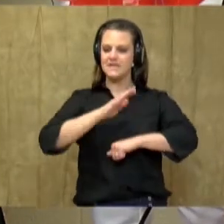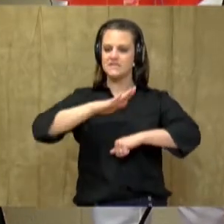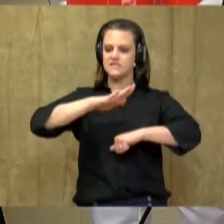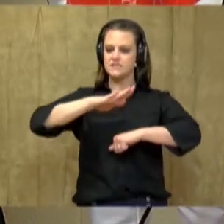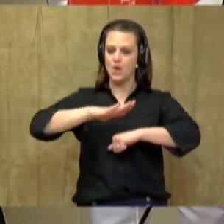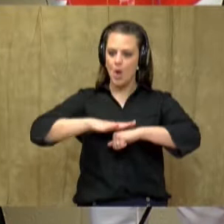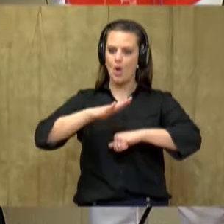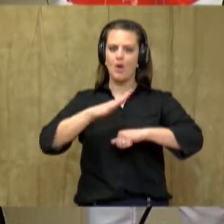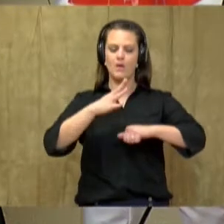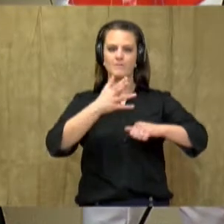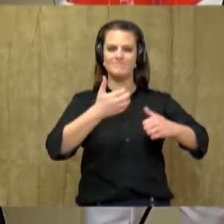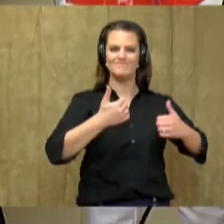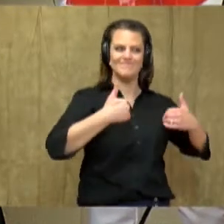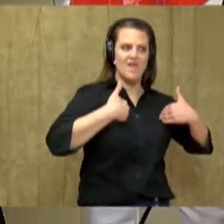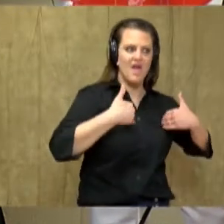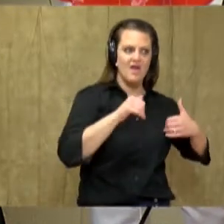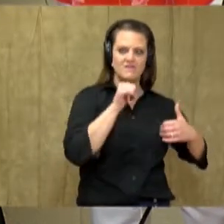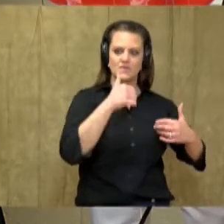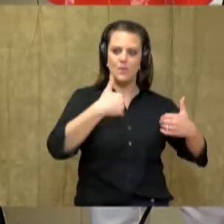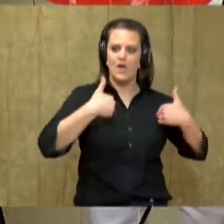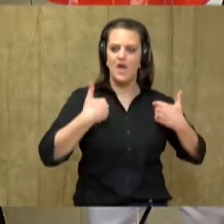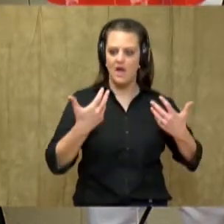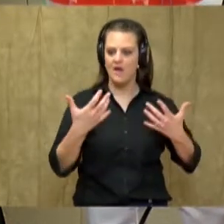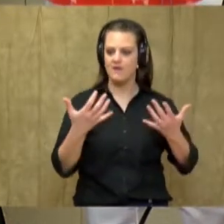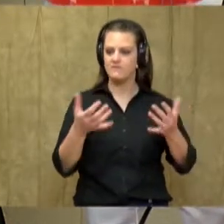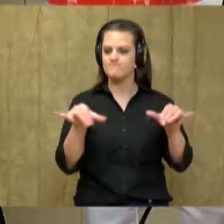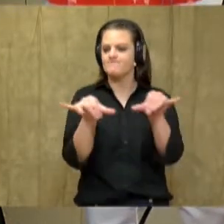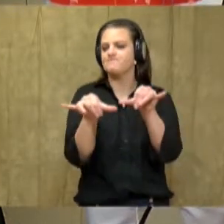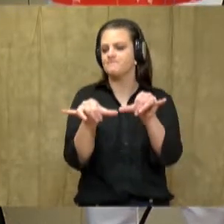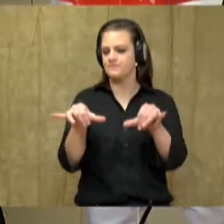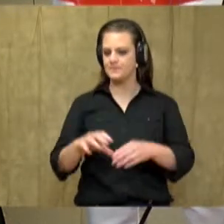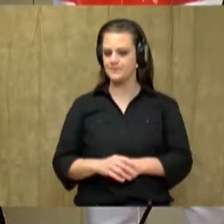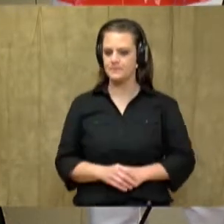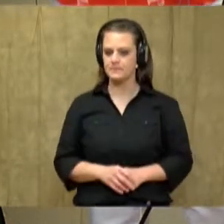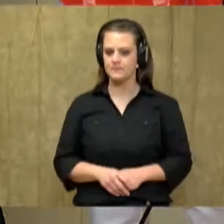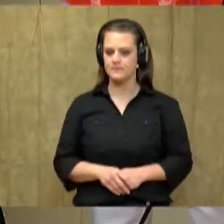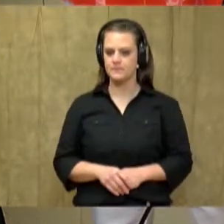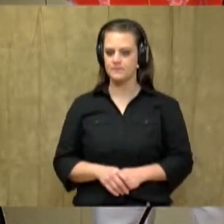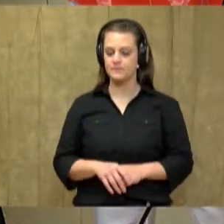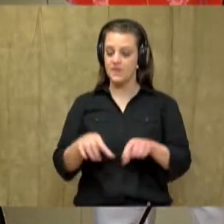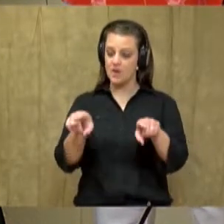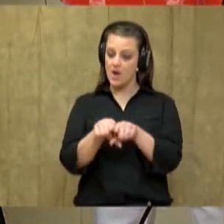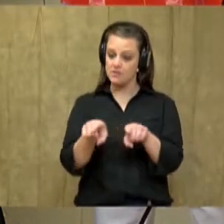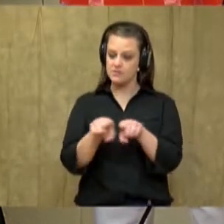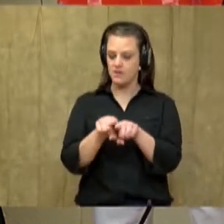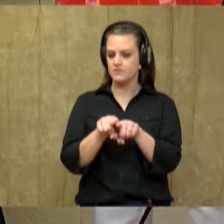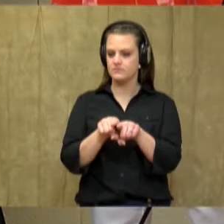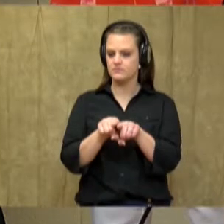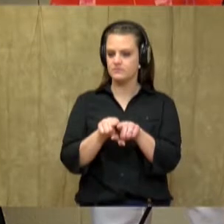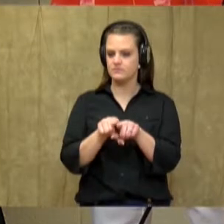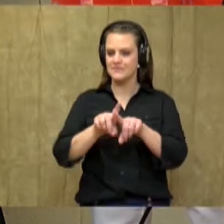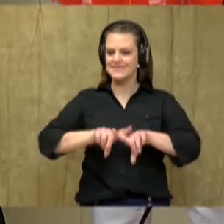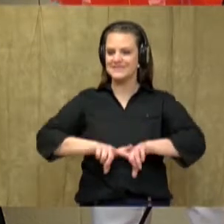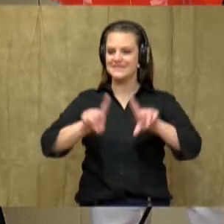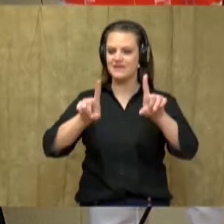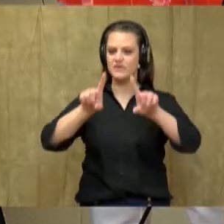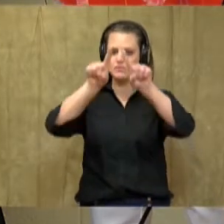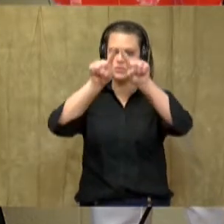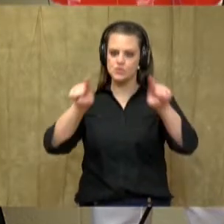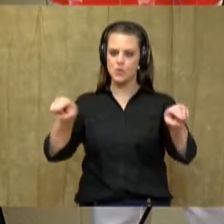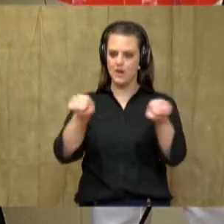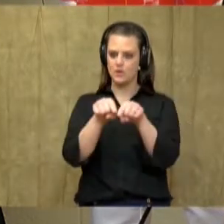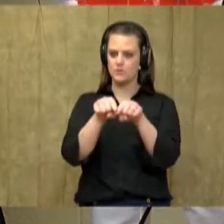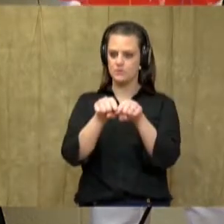or absence of a specific size. All right, and we're also going to talk about the different triangles, like a